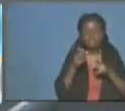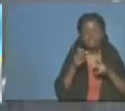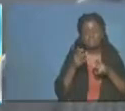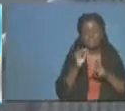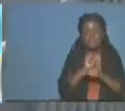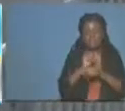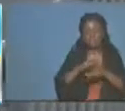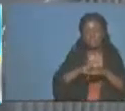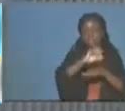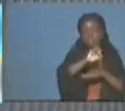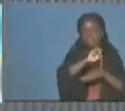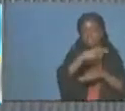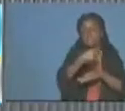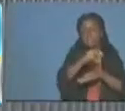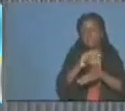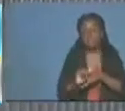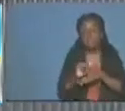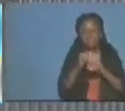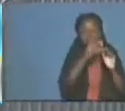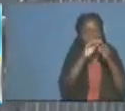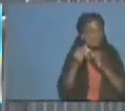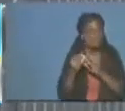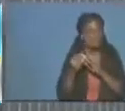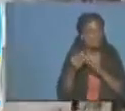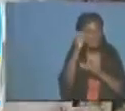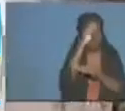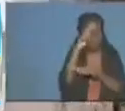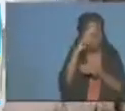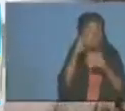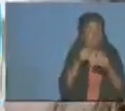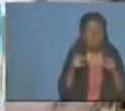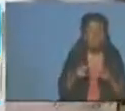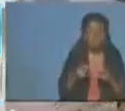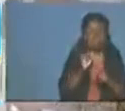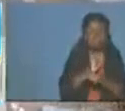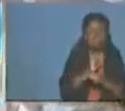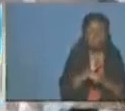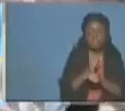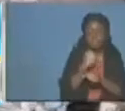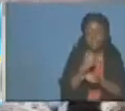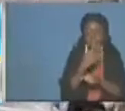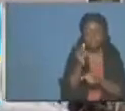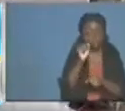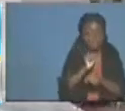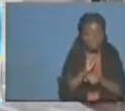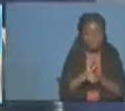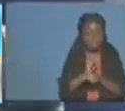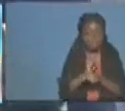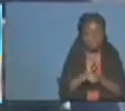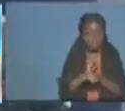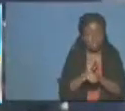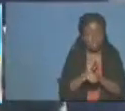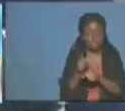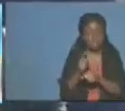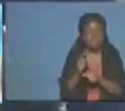Minister of Public Works and Utilities, the Honourable Alfred Sayers, says the Shantytown Committee is actively working toward that end. He also